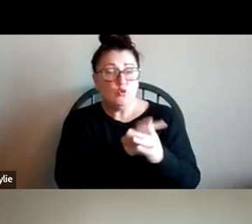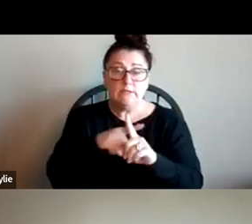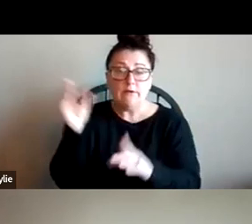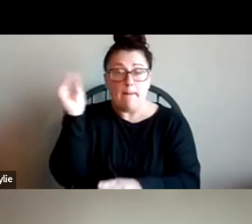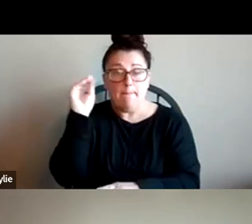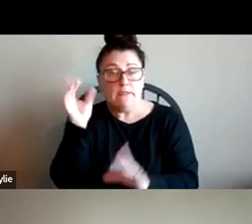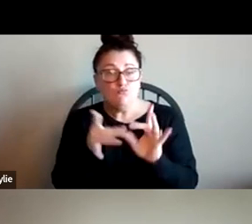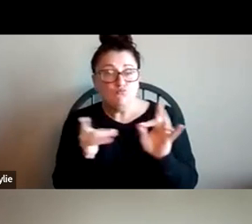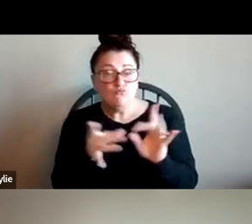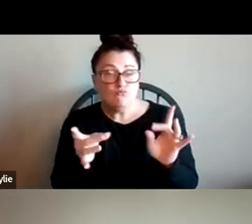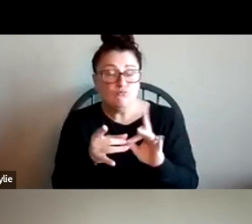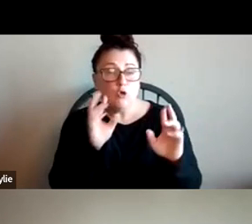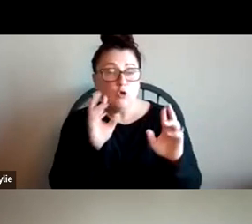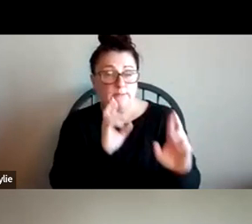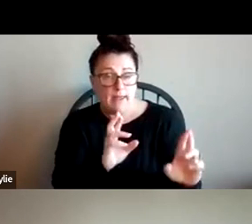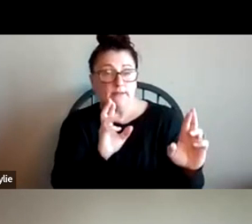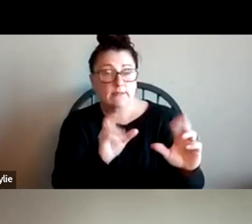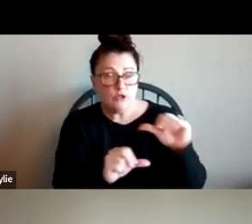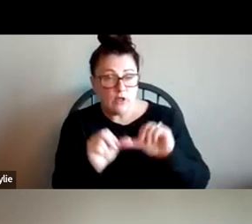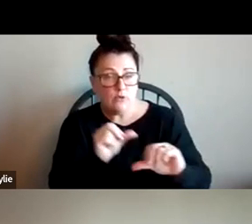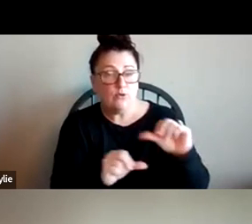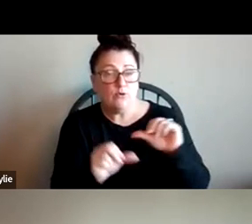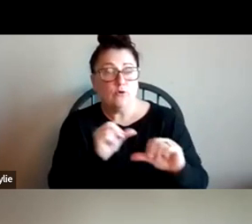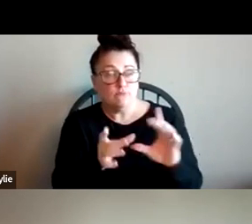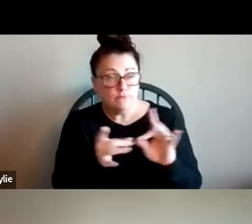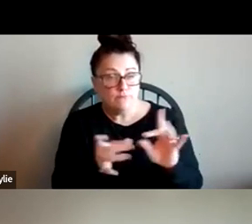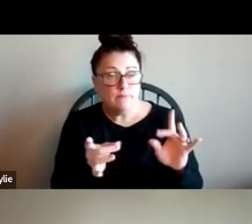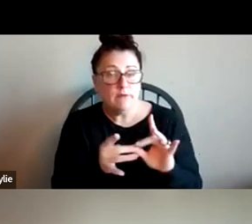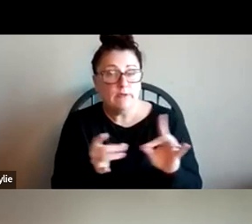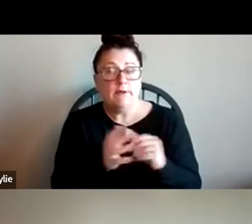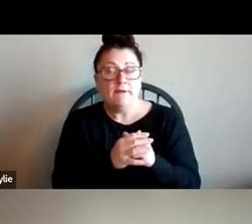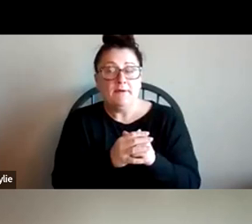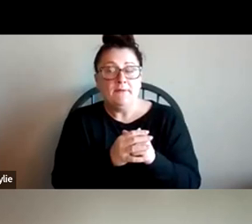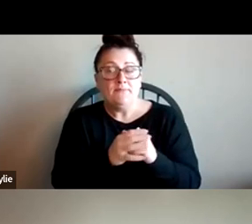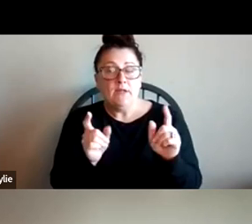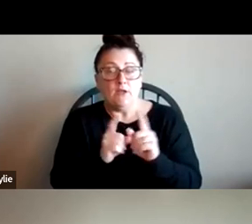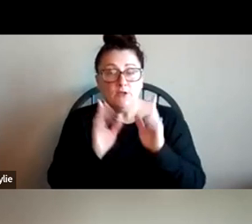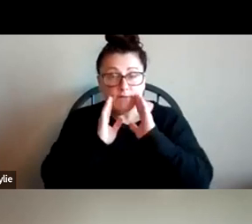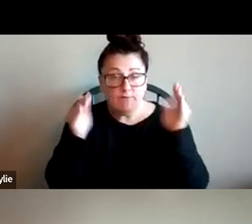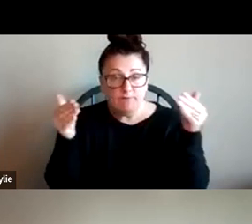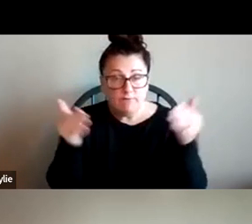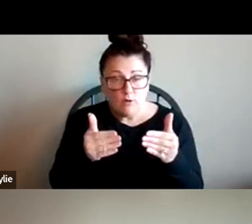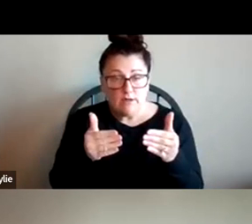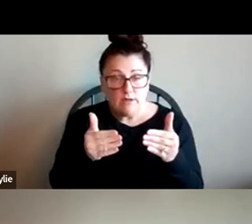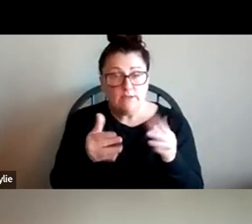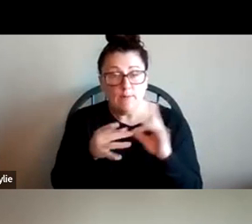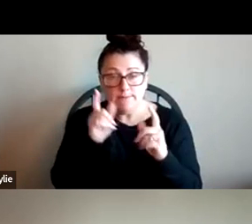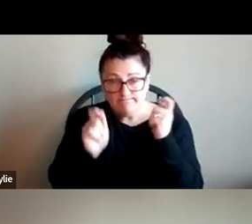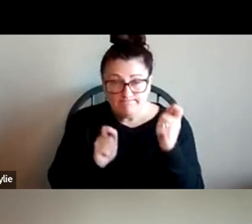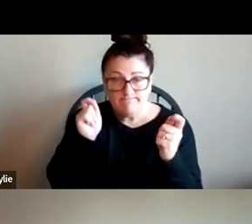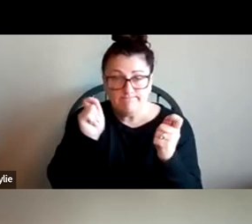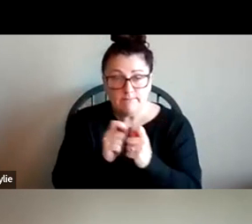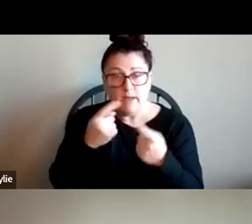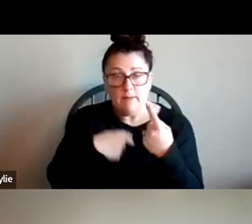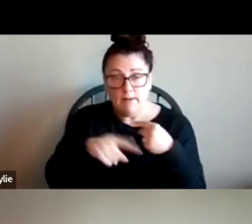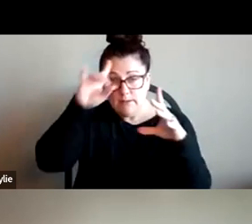opinions, respectful of each other's voices, and focused with comments specific to the